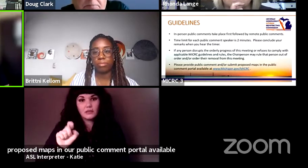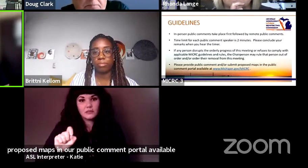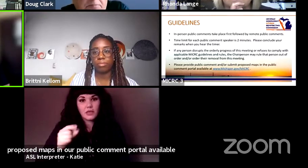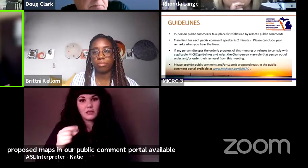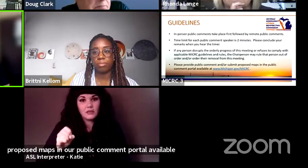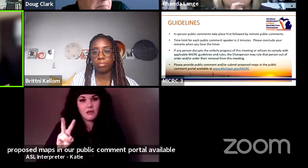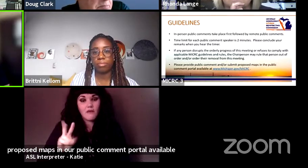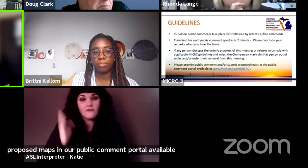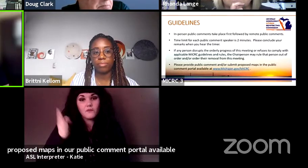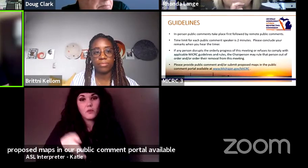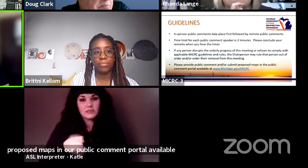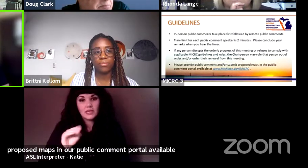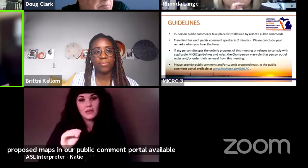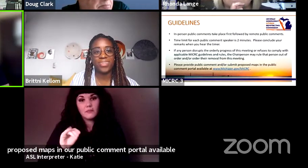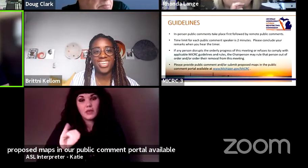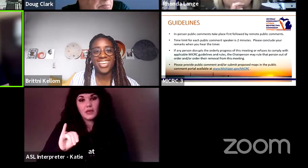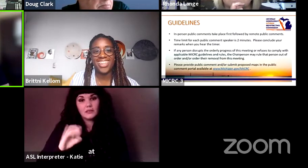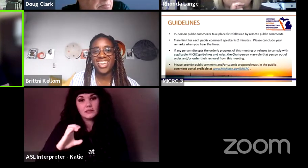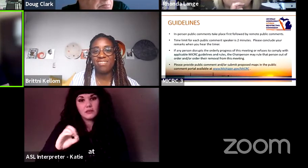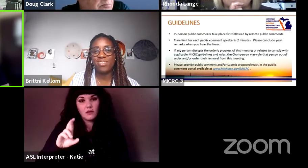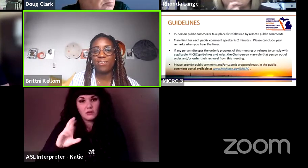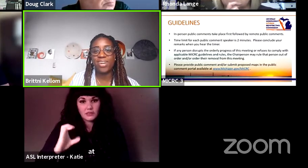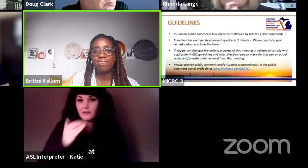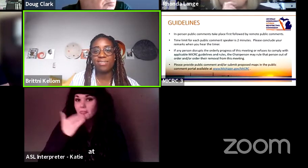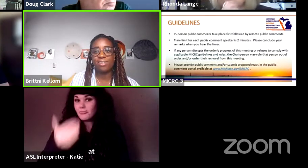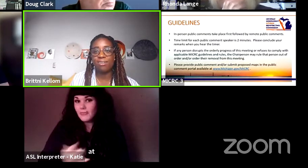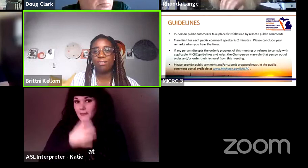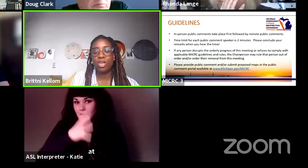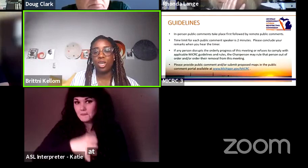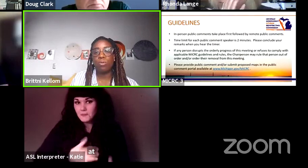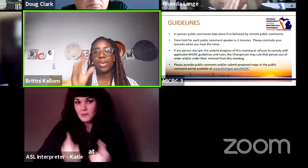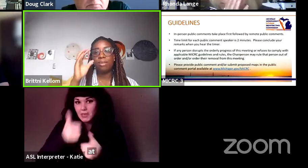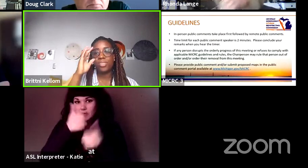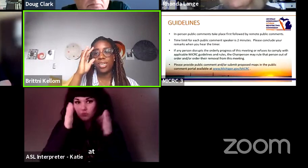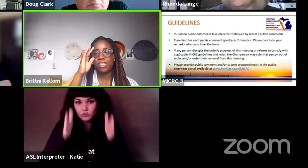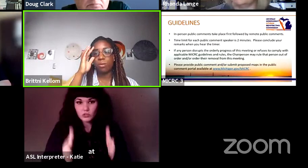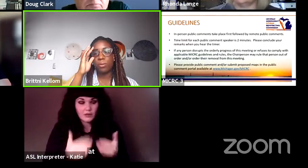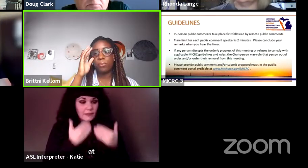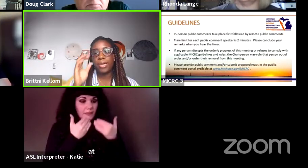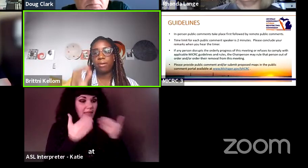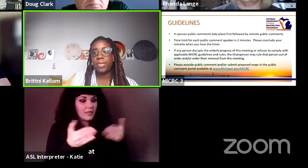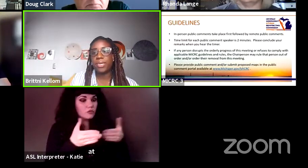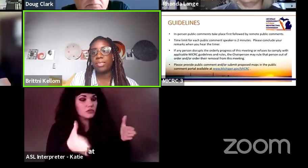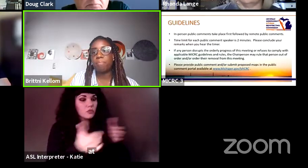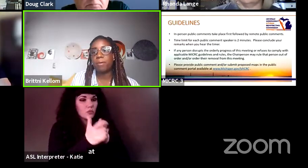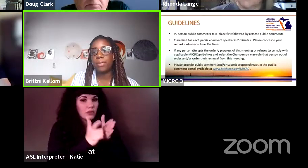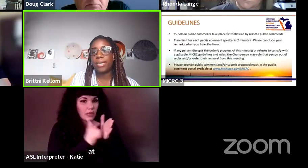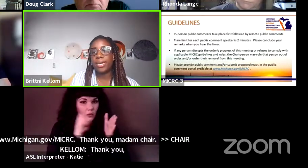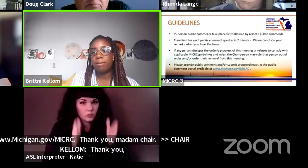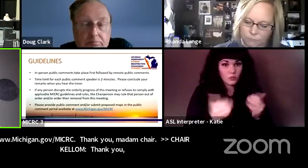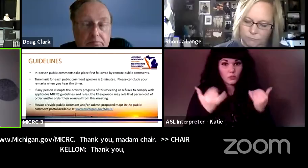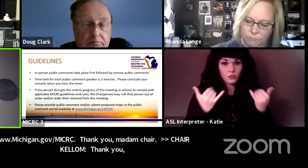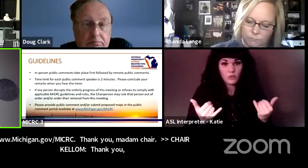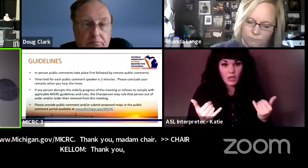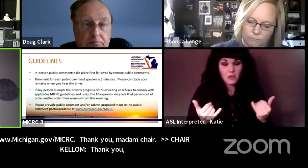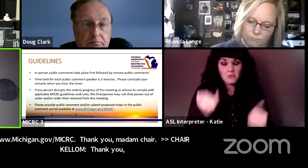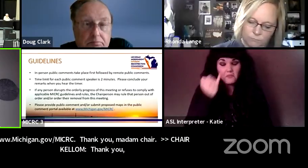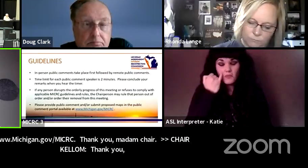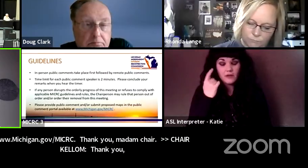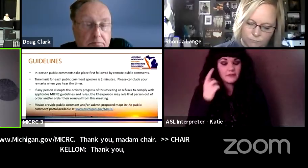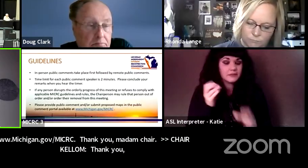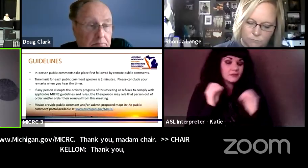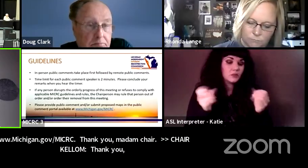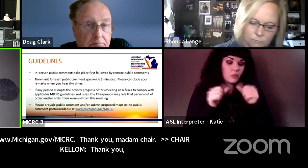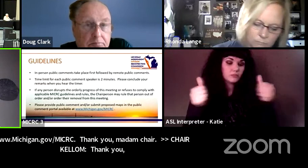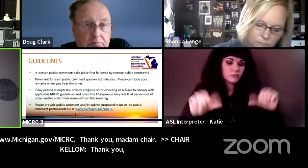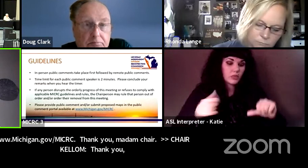www.michigan.gov/MICRC. Thank you, Madam Chair. Thank you, General Counsel. Without objection, we will now begin the public comment pertaining